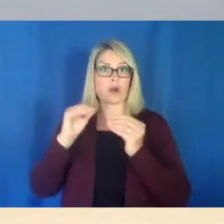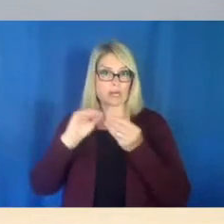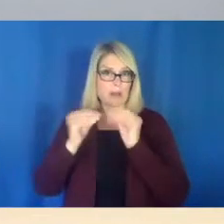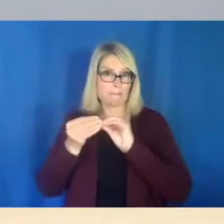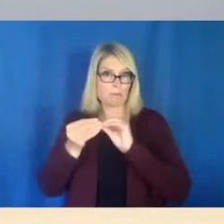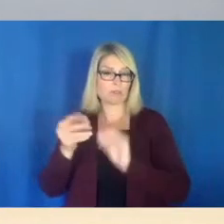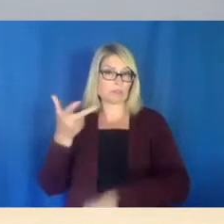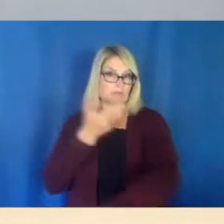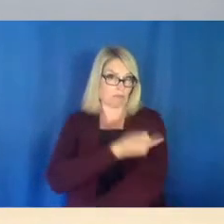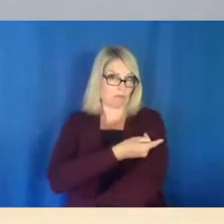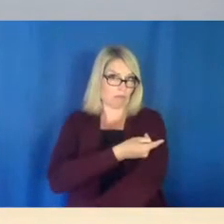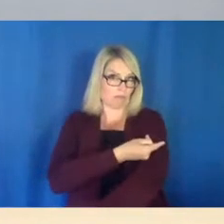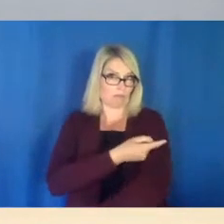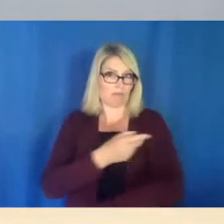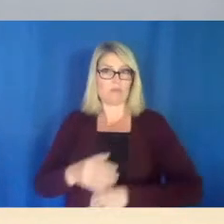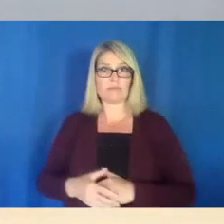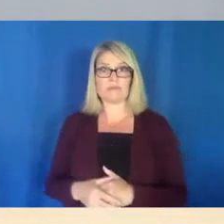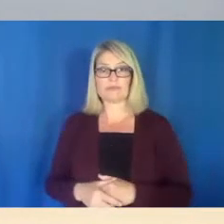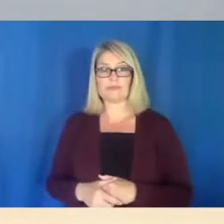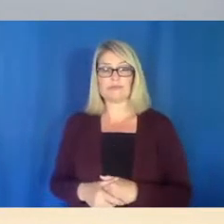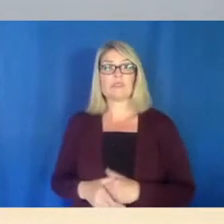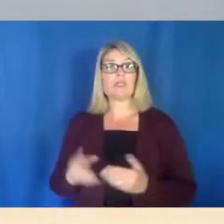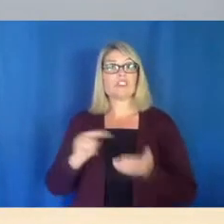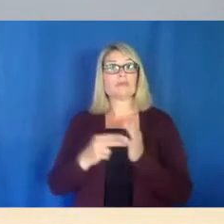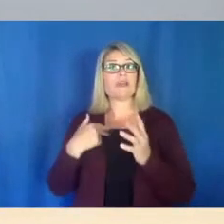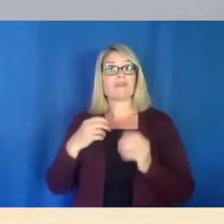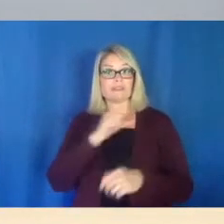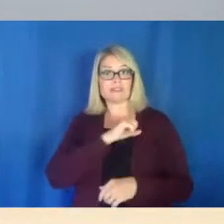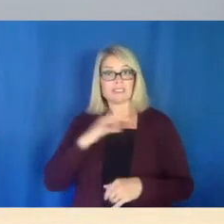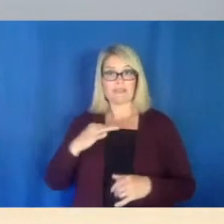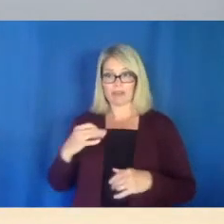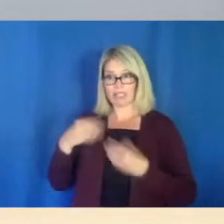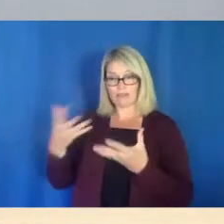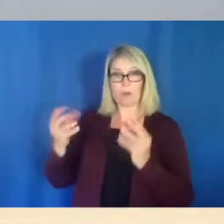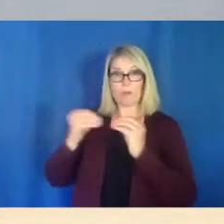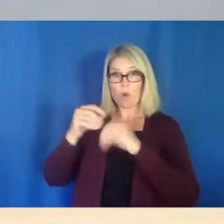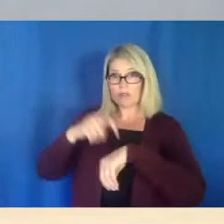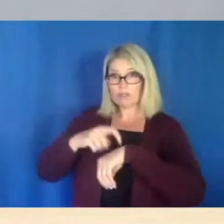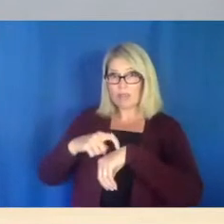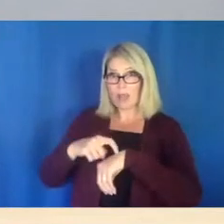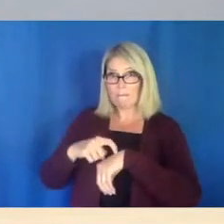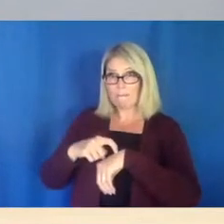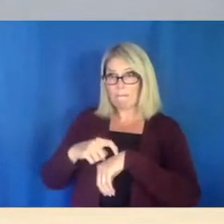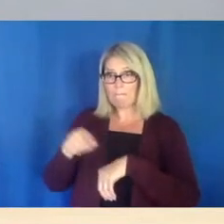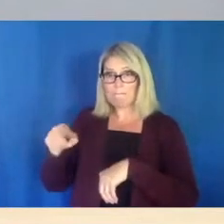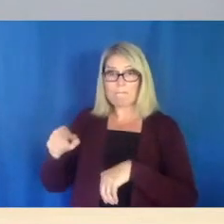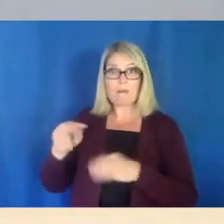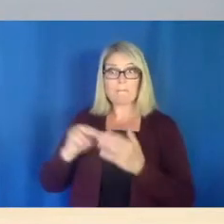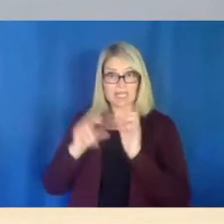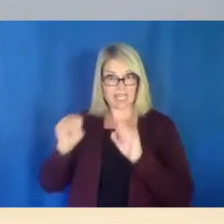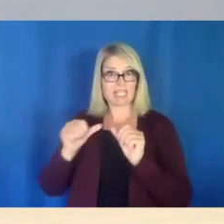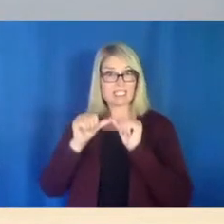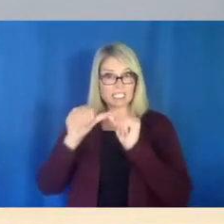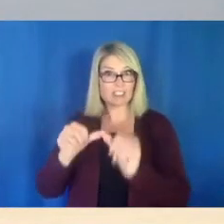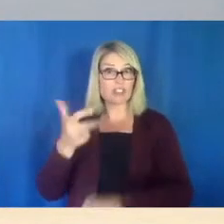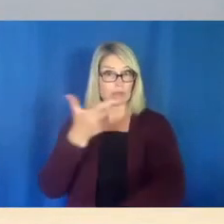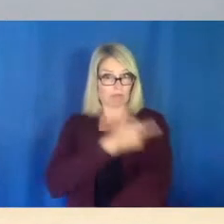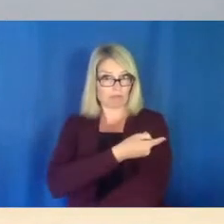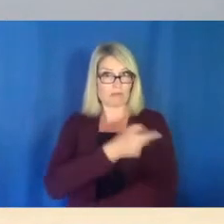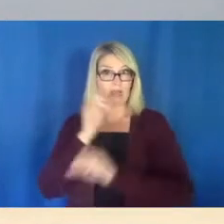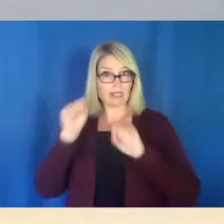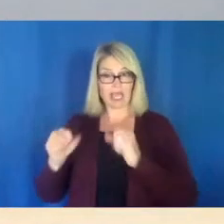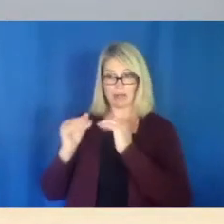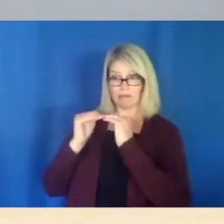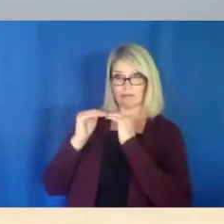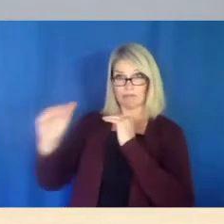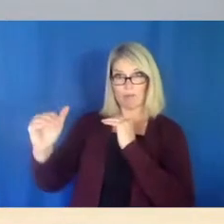giving staff time off and being able to maintain a certain average of vaccinations given